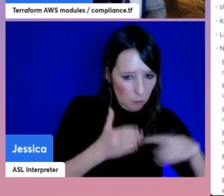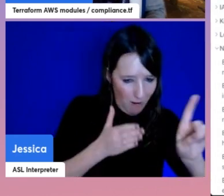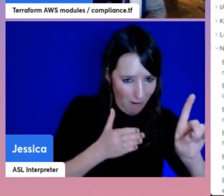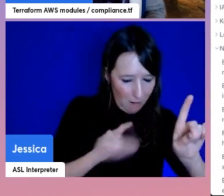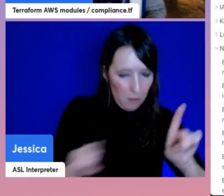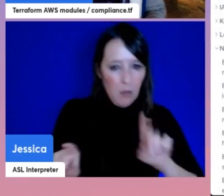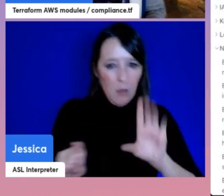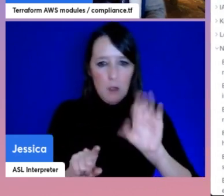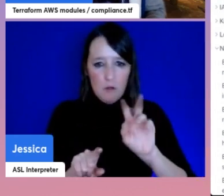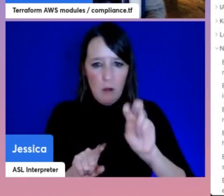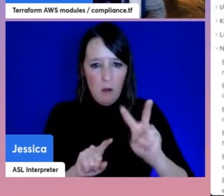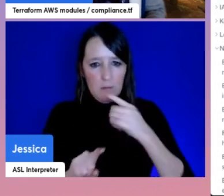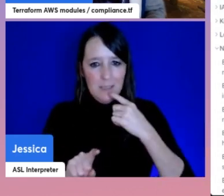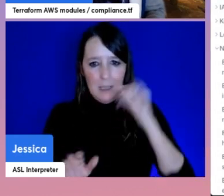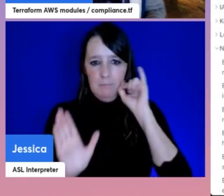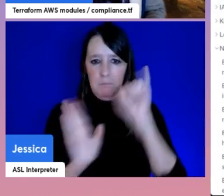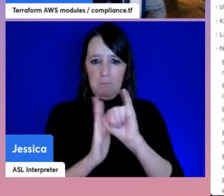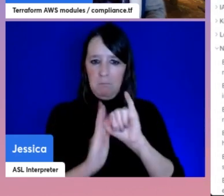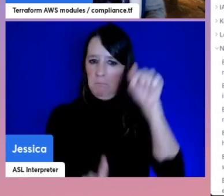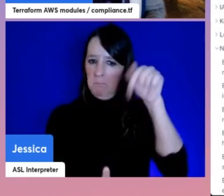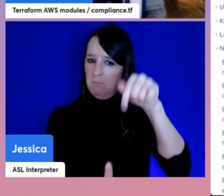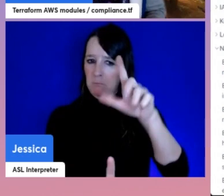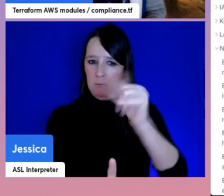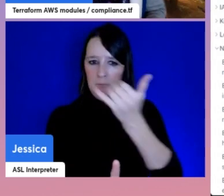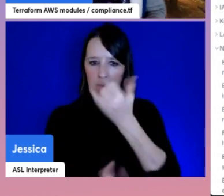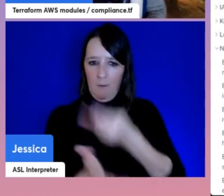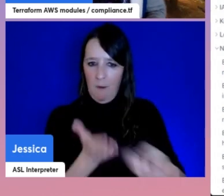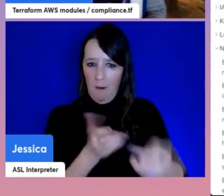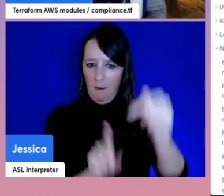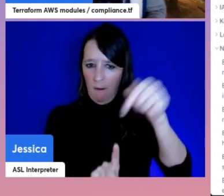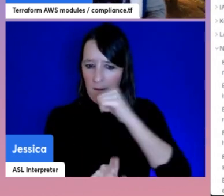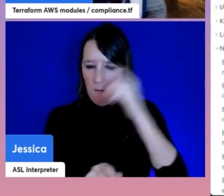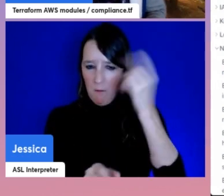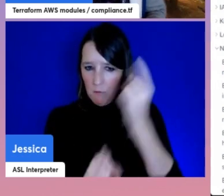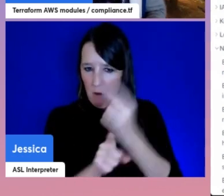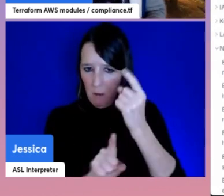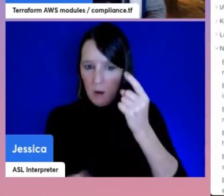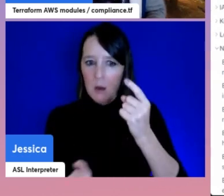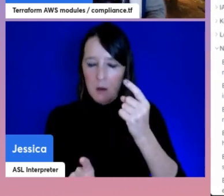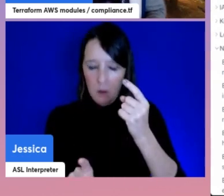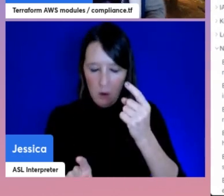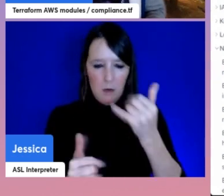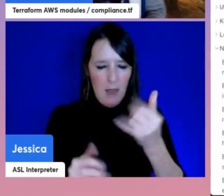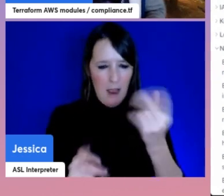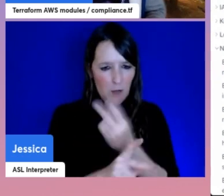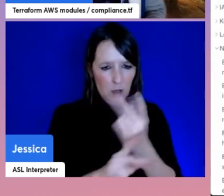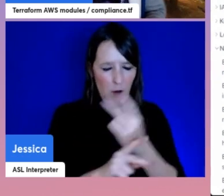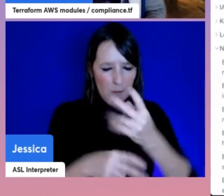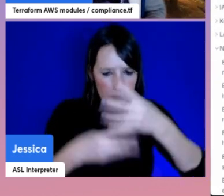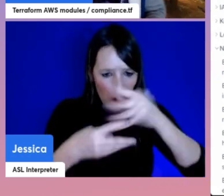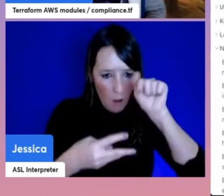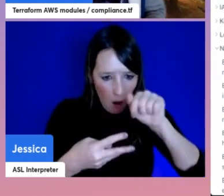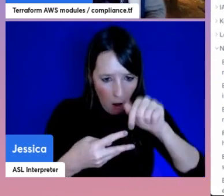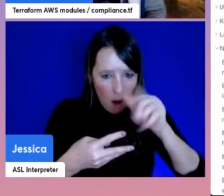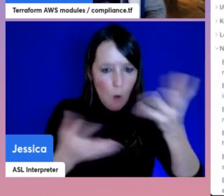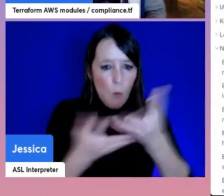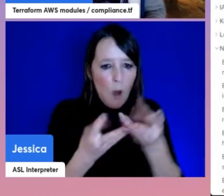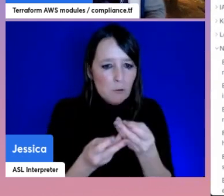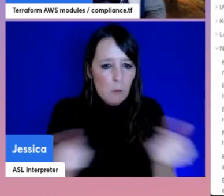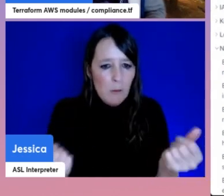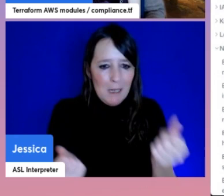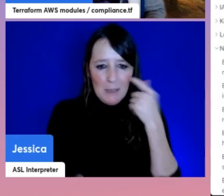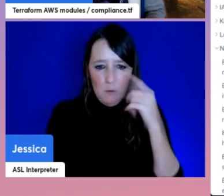that something is not right. You figure out what exactly should be the remediation for